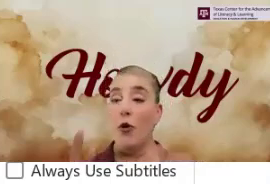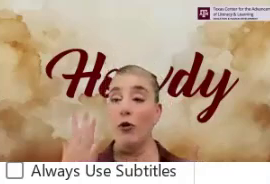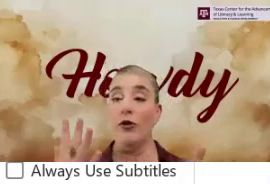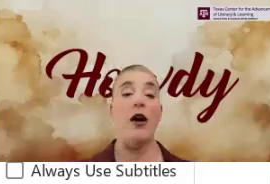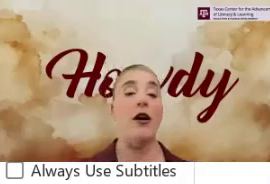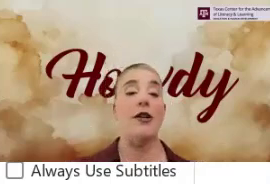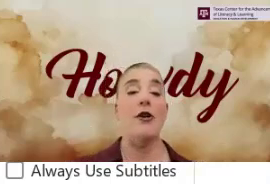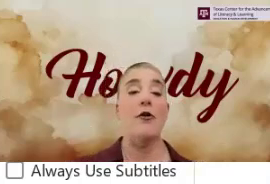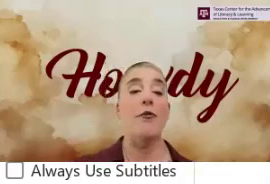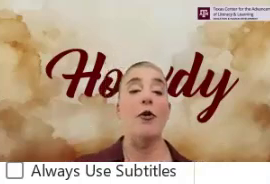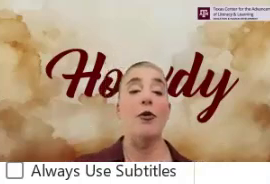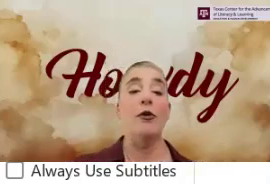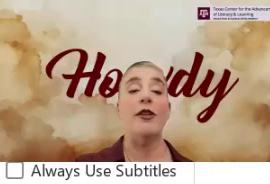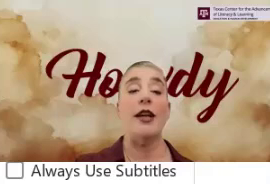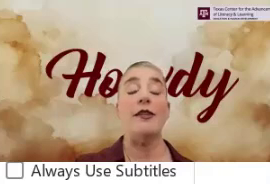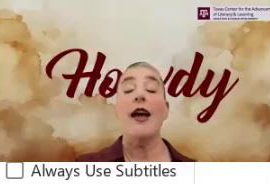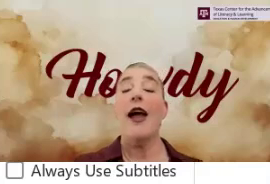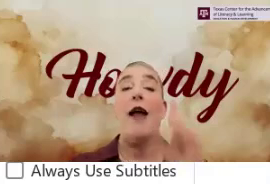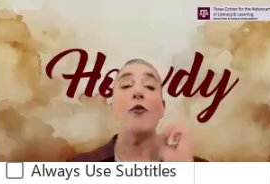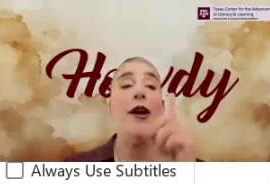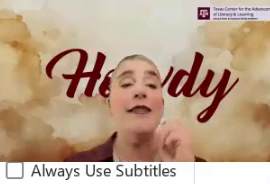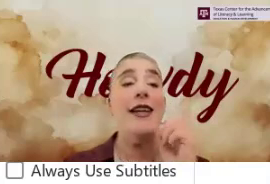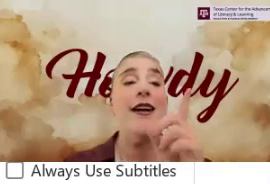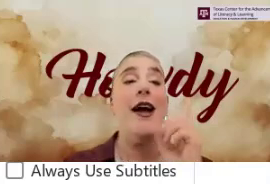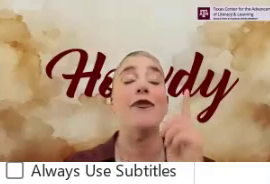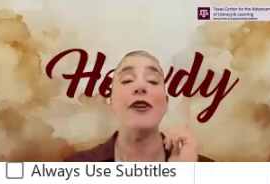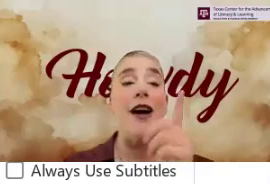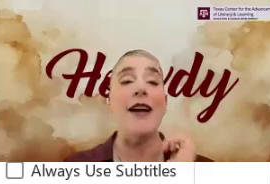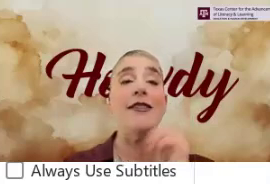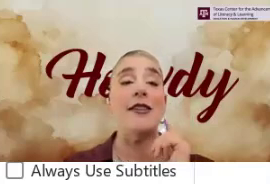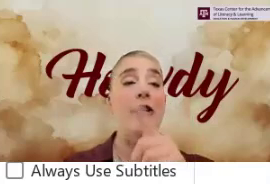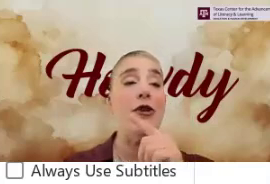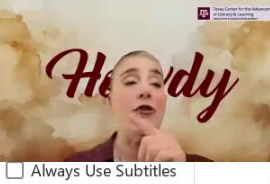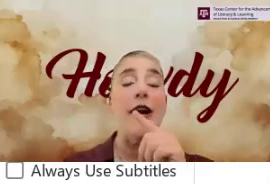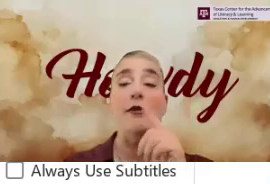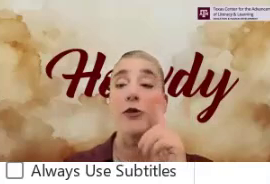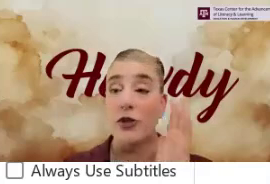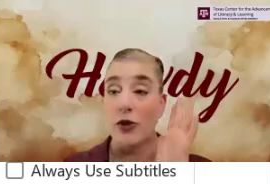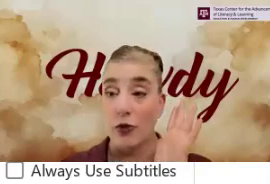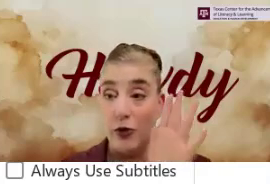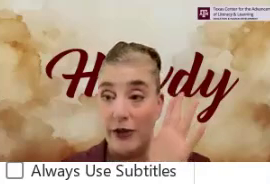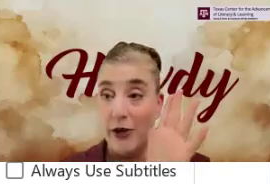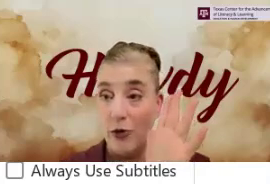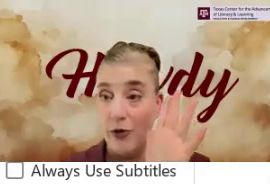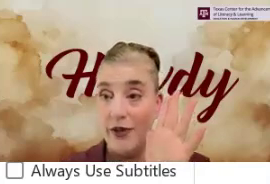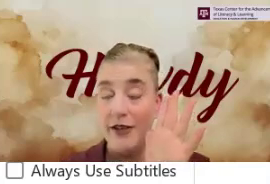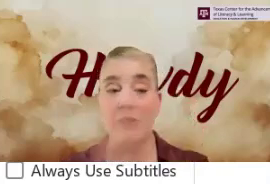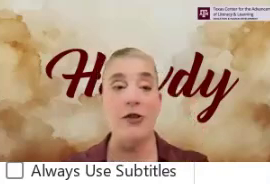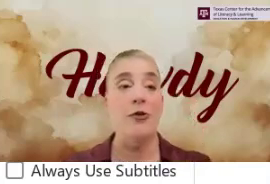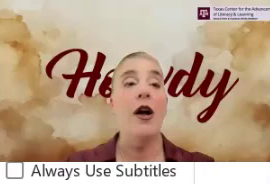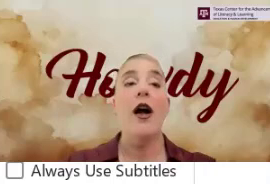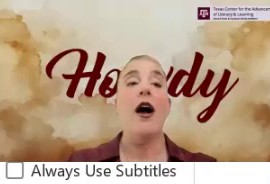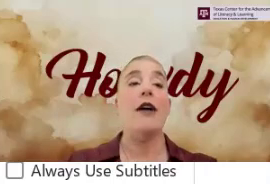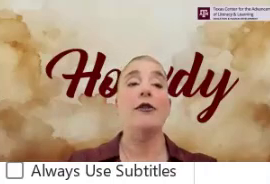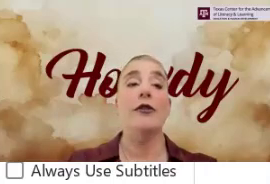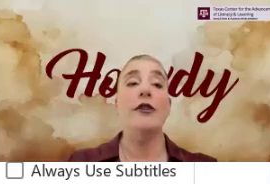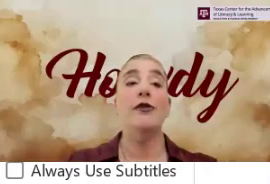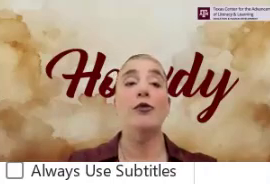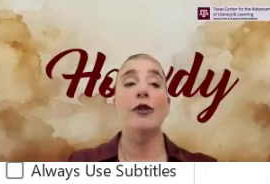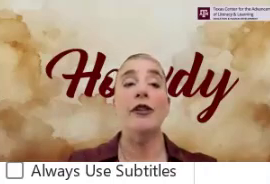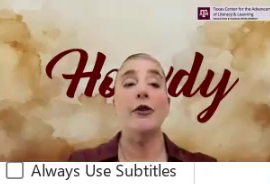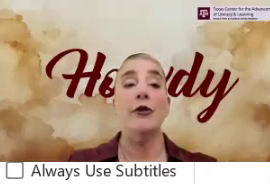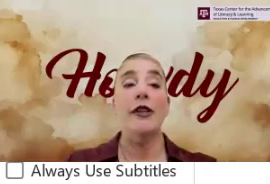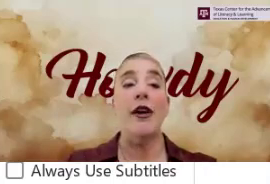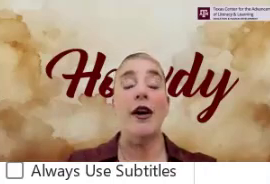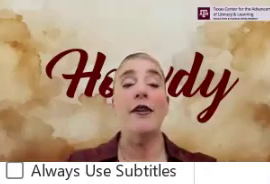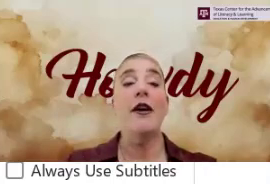really bold, bold things. And one thing I forgot to tell you guys, which is a really cool thing to do, I learned